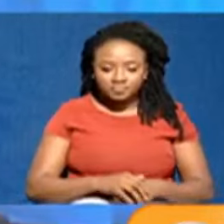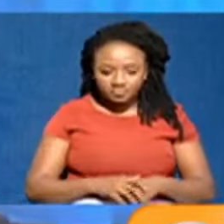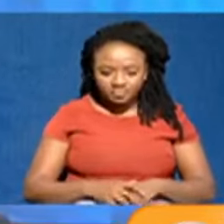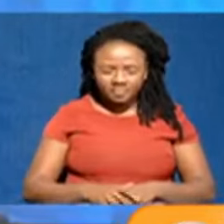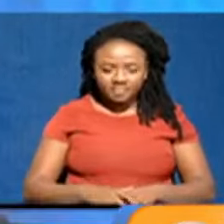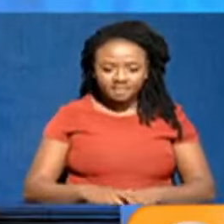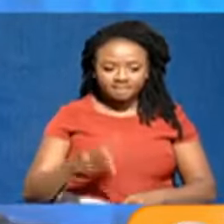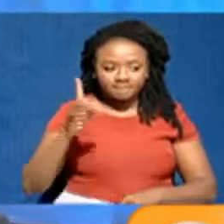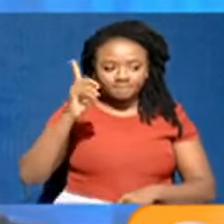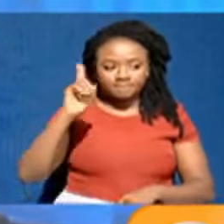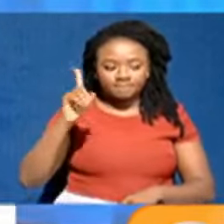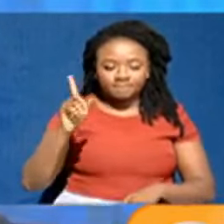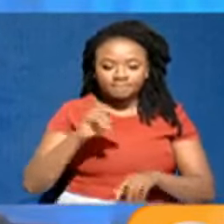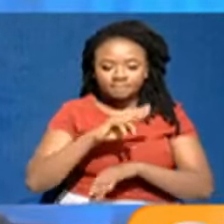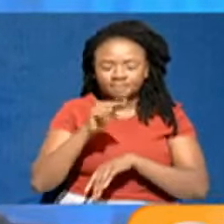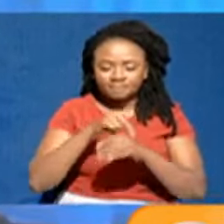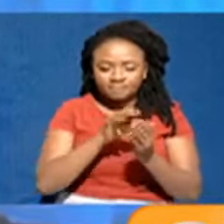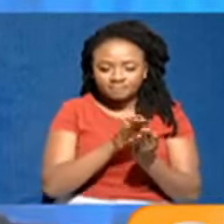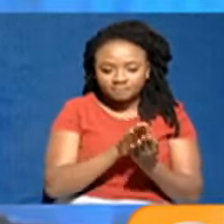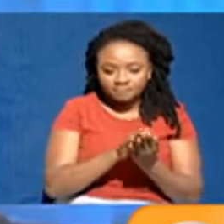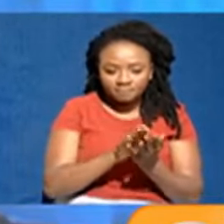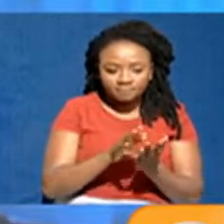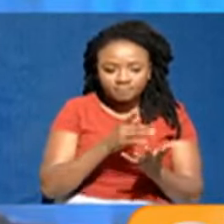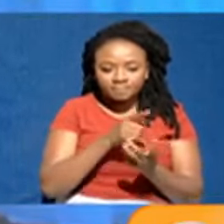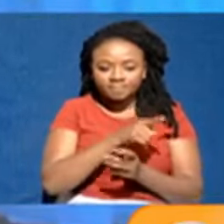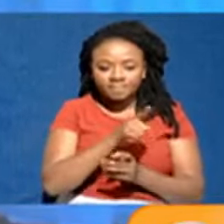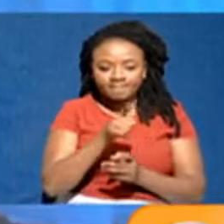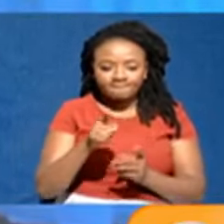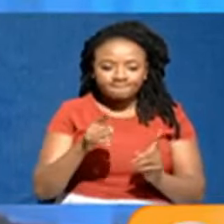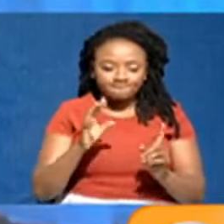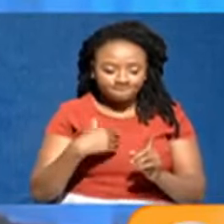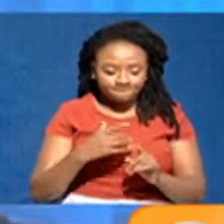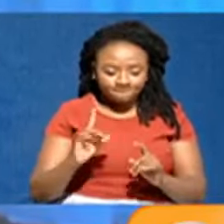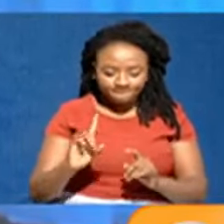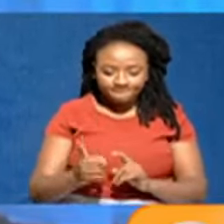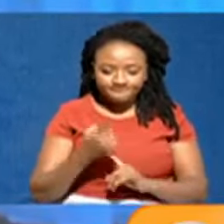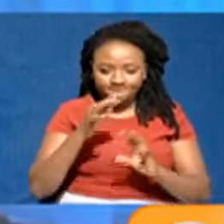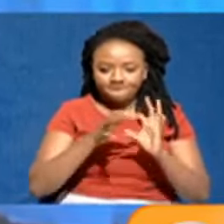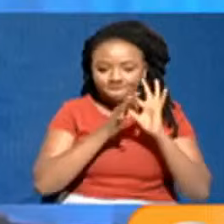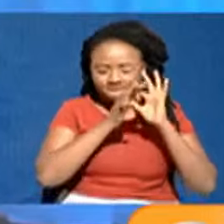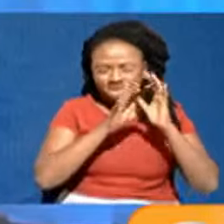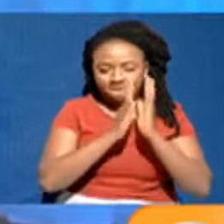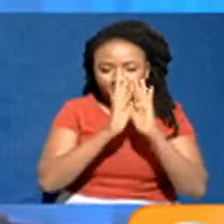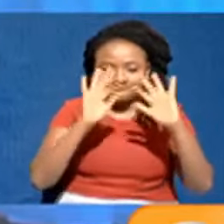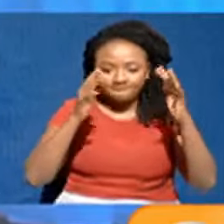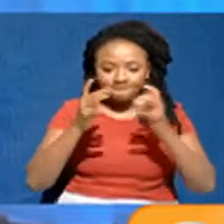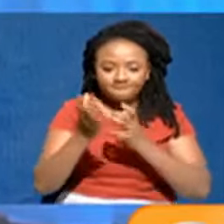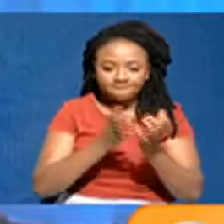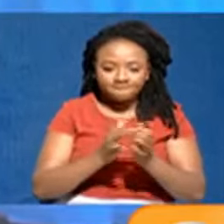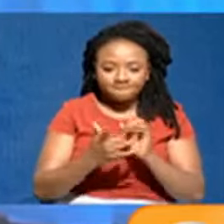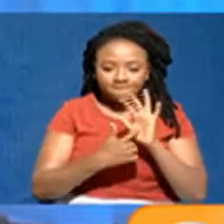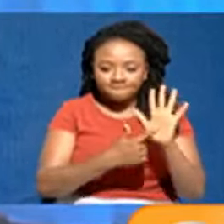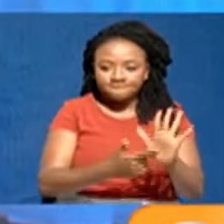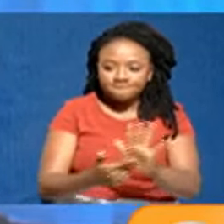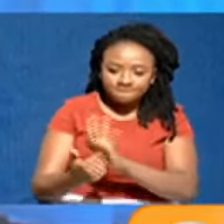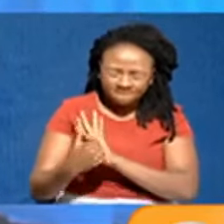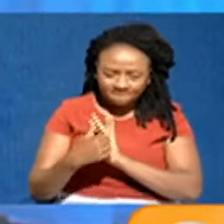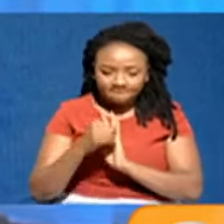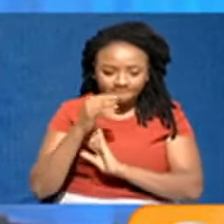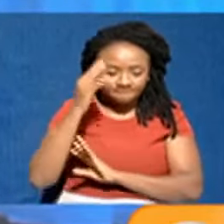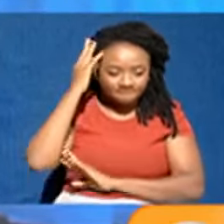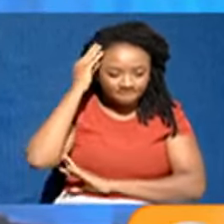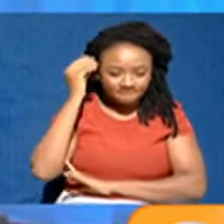Now, the Nairobi National Museum has hosted the first ever Somali Cultural Festival and Business Expo. The Somali